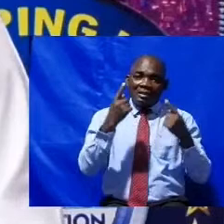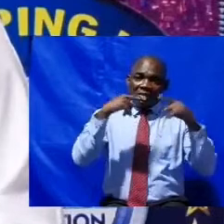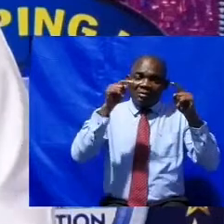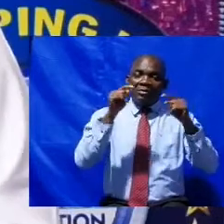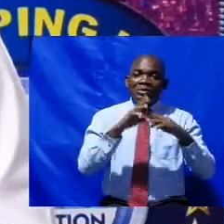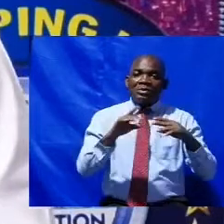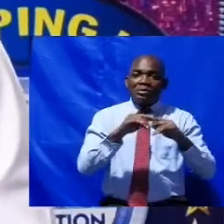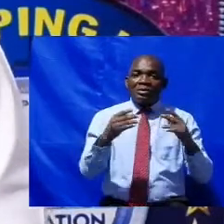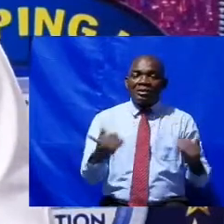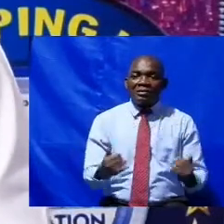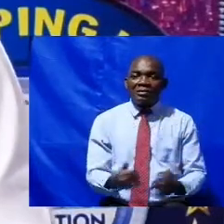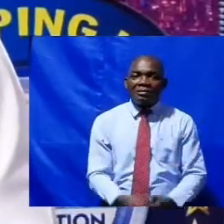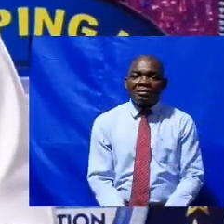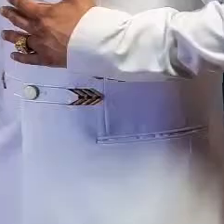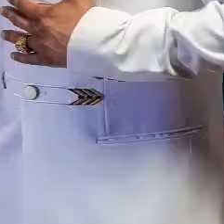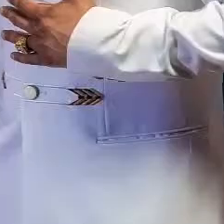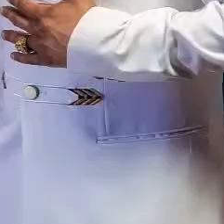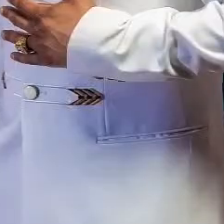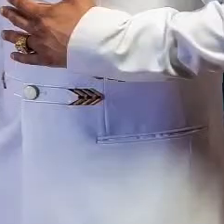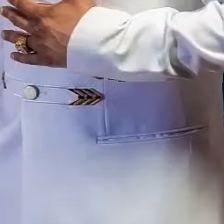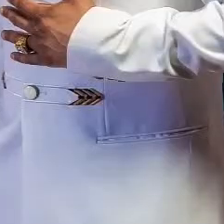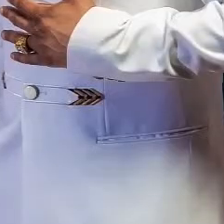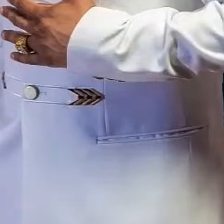journey to success now.